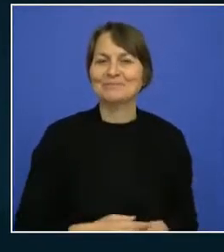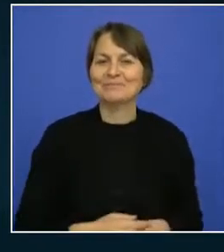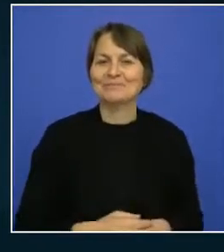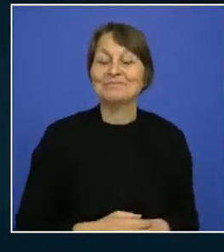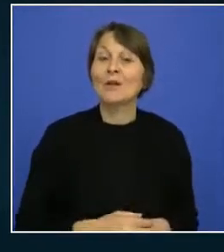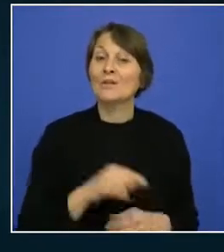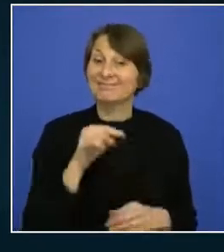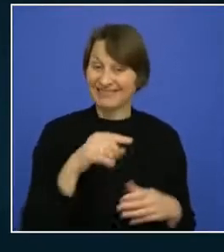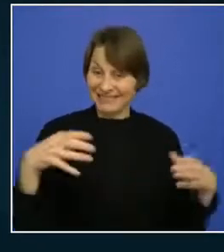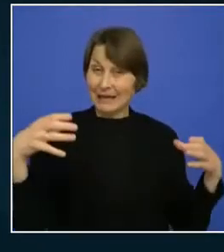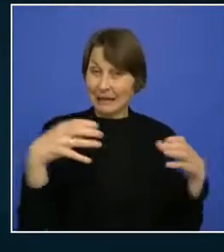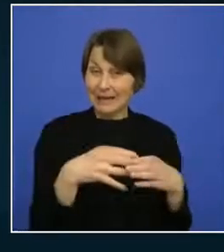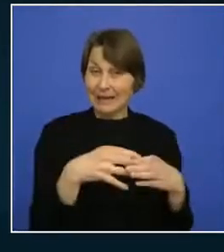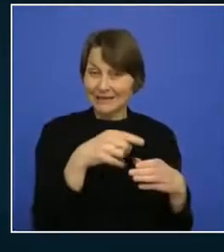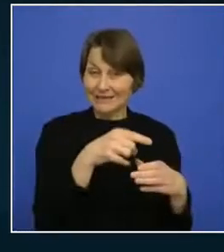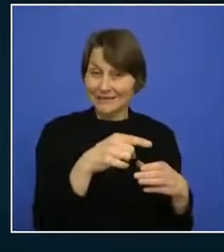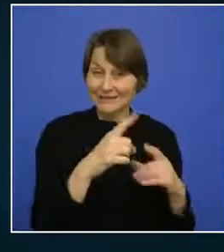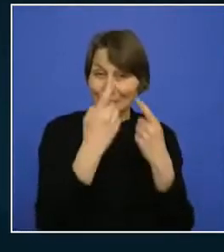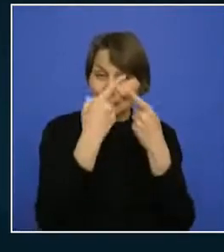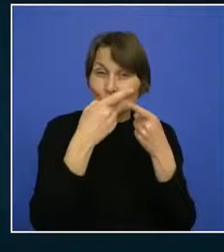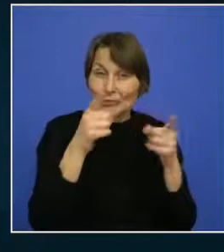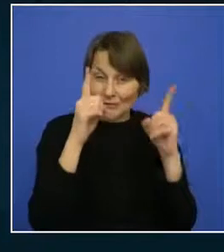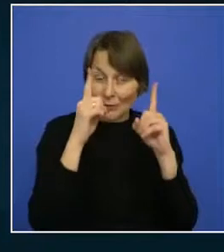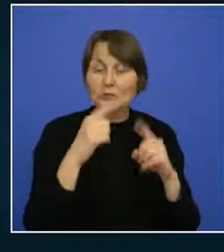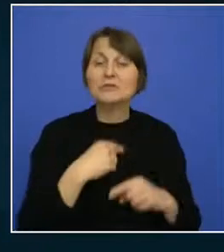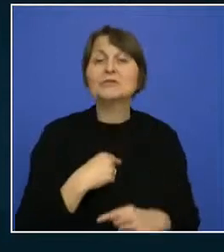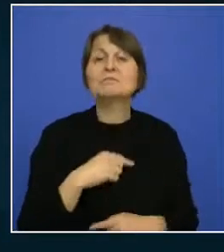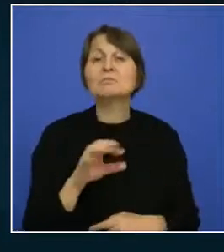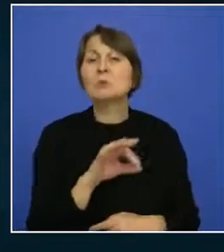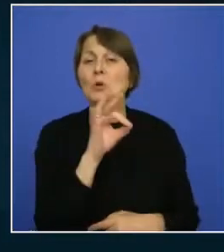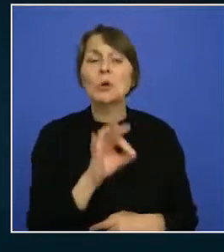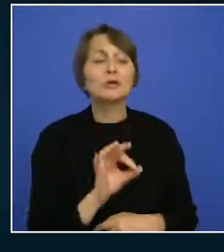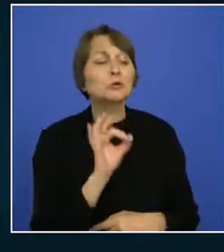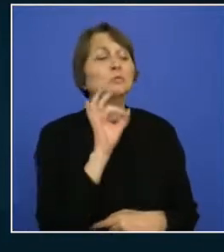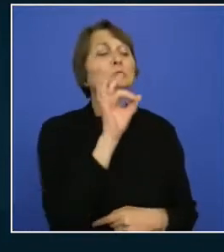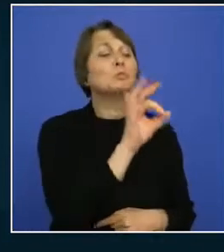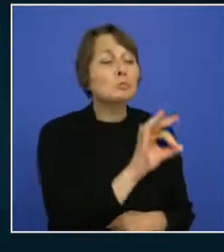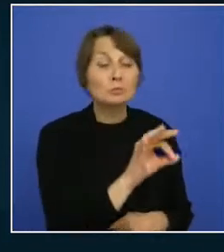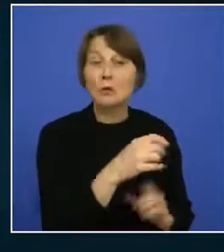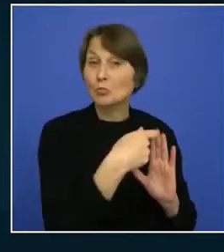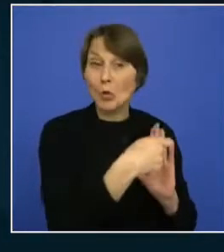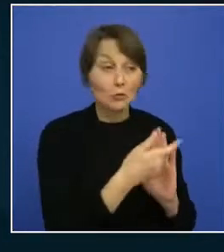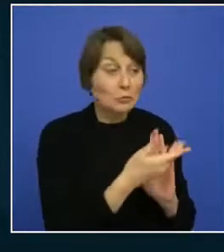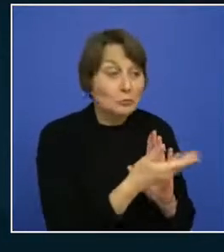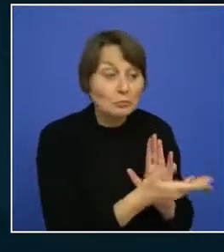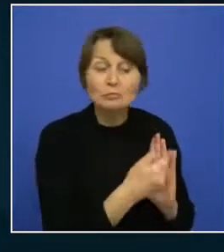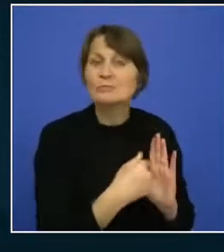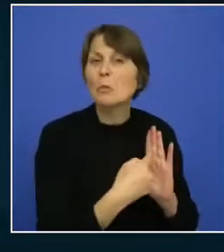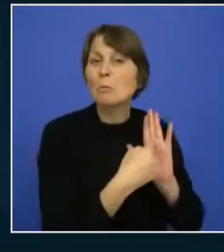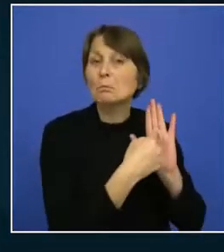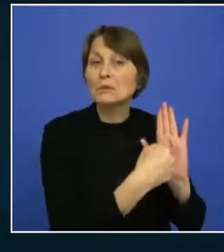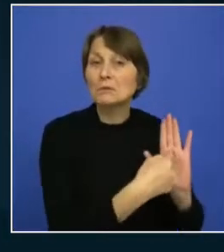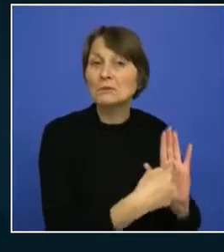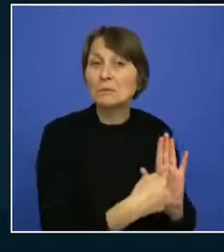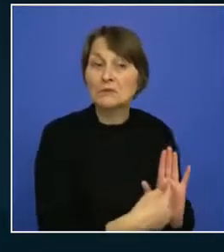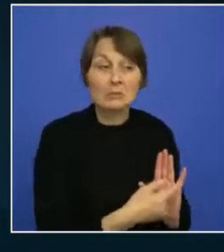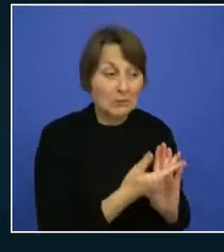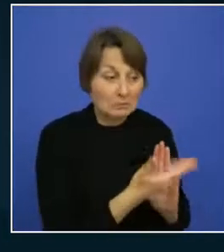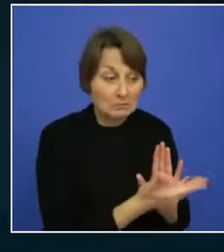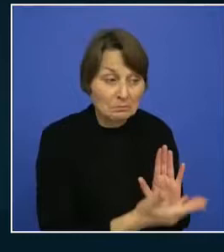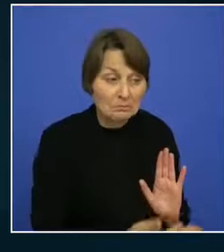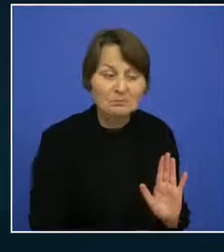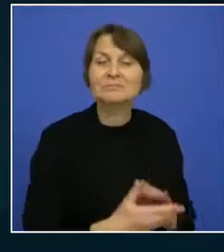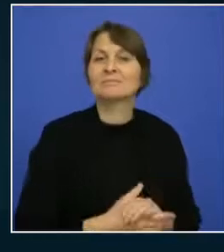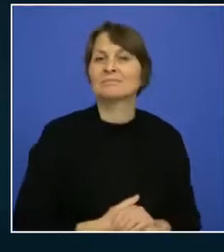is, we posed the question and said, here is a project, here are some use cases. They have never been able to count